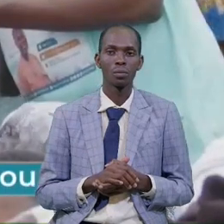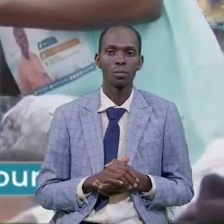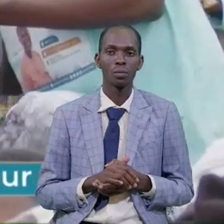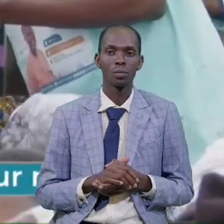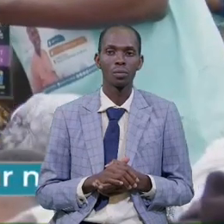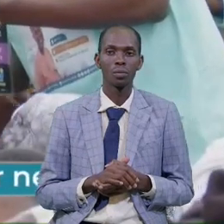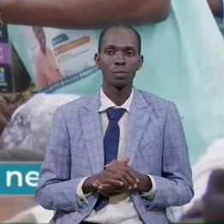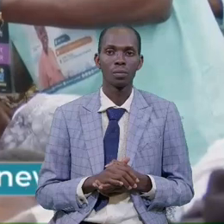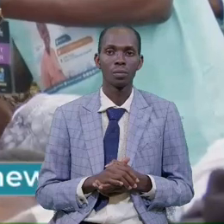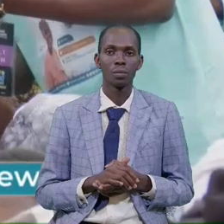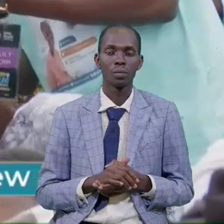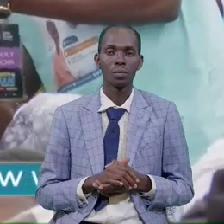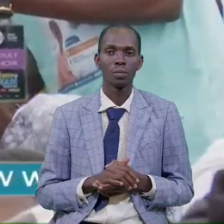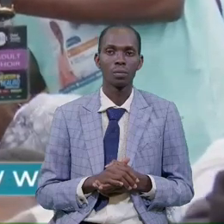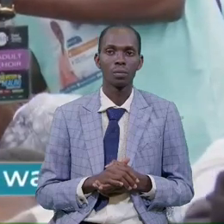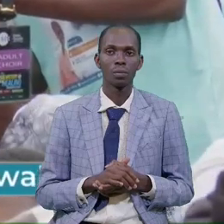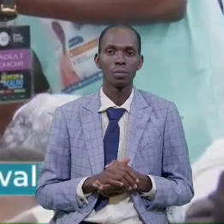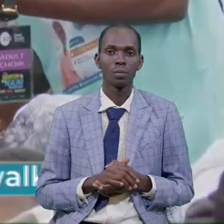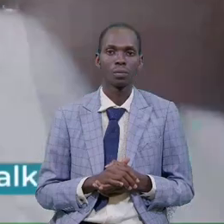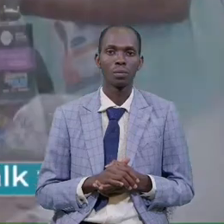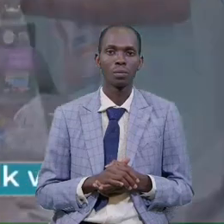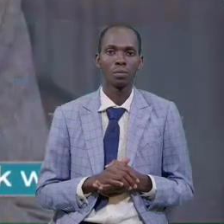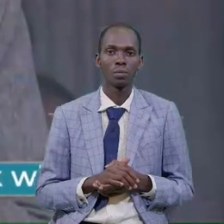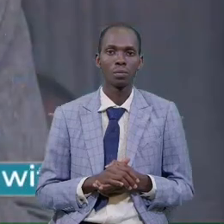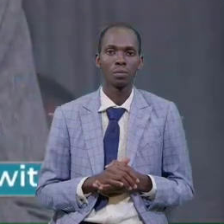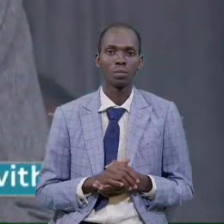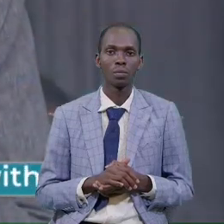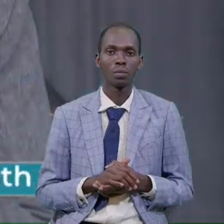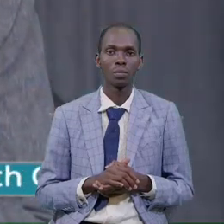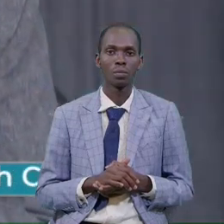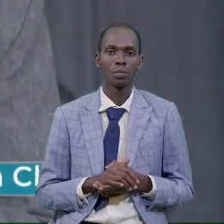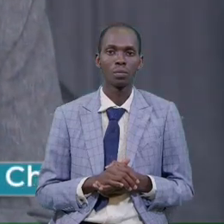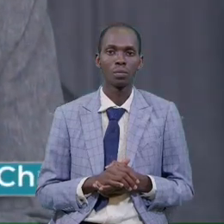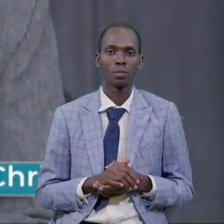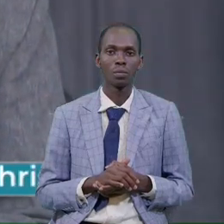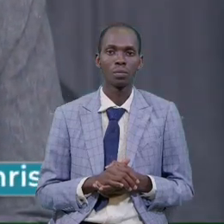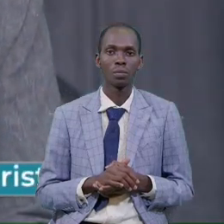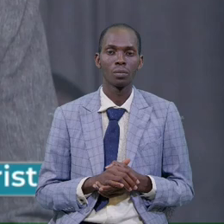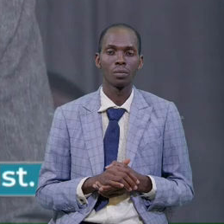Occupons-nous des nouveaux convertis, s'il vous plaît, de ceux-là qui ont levé la main parmi nous.